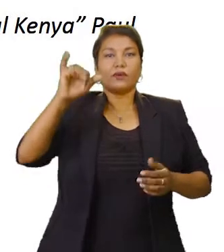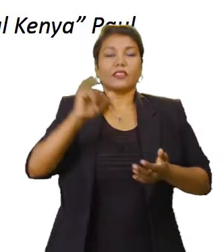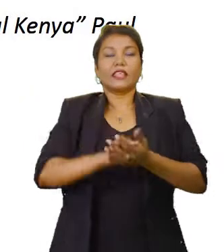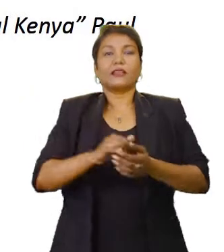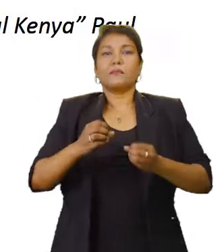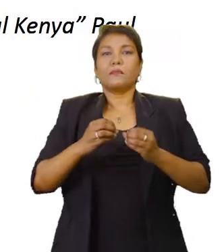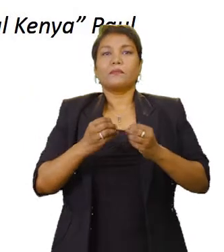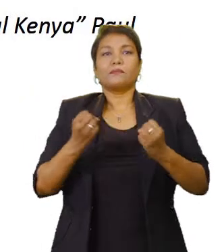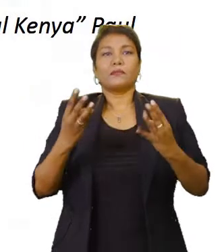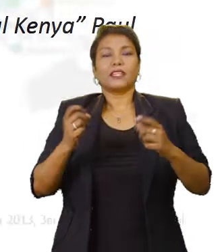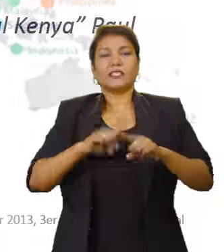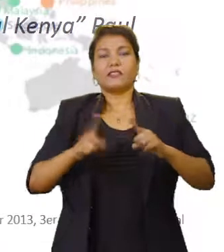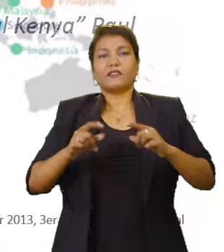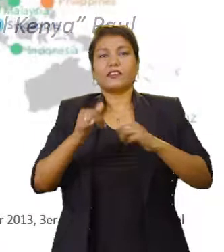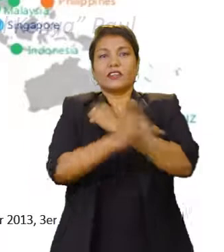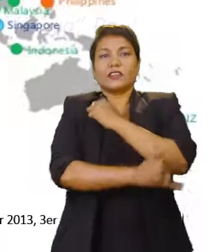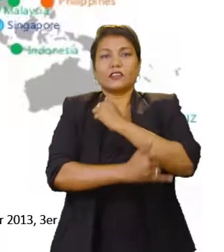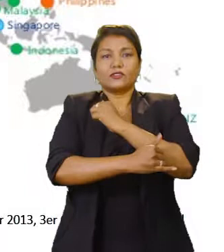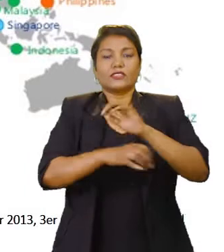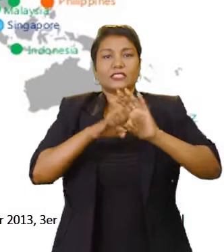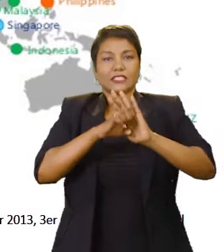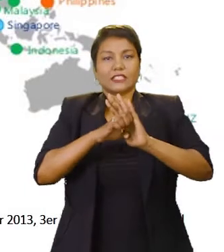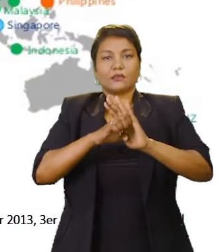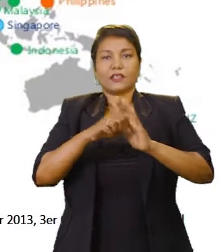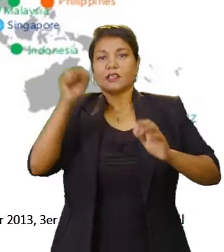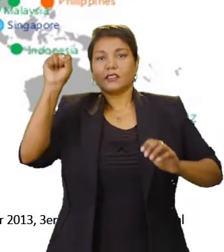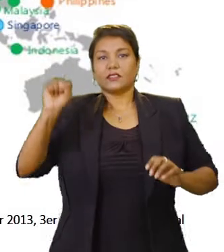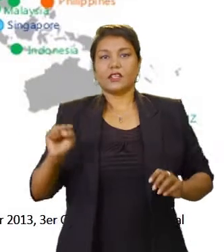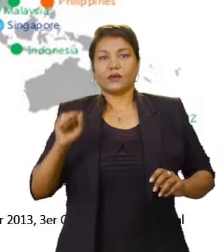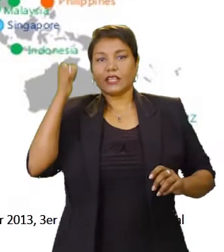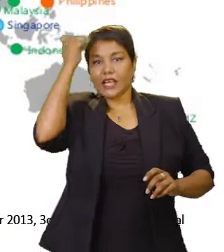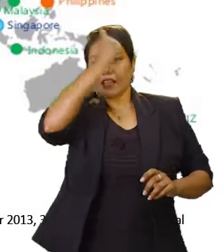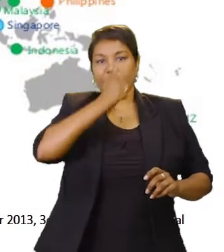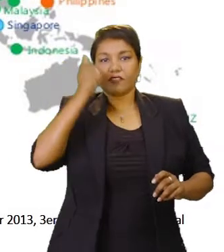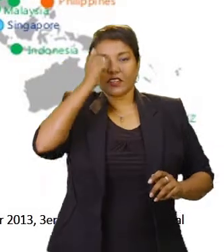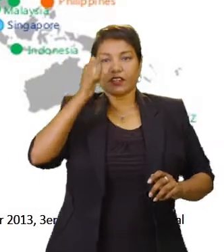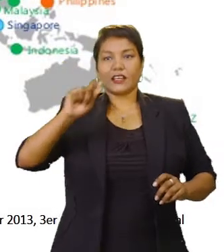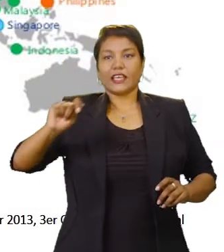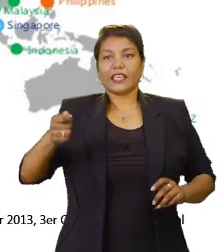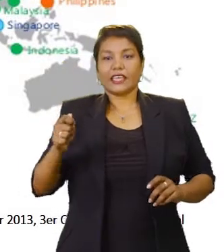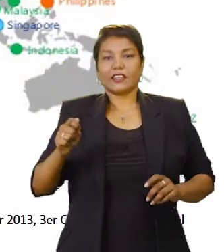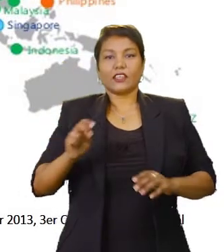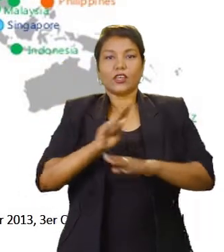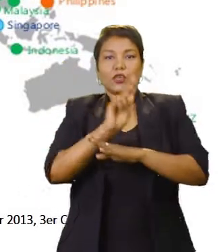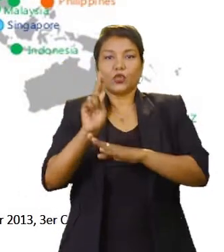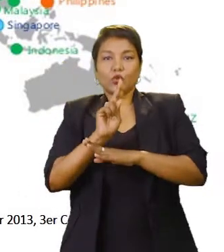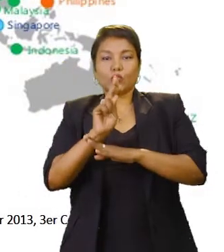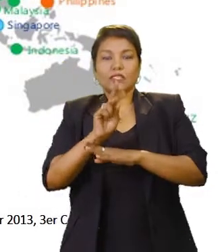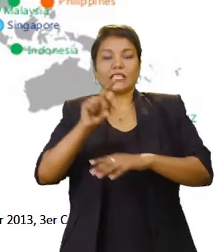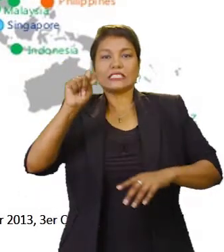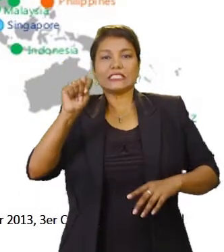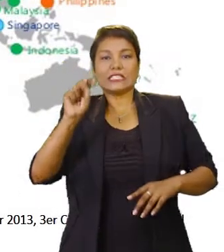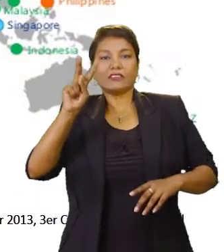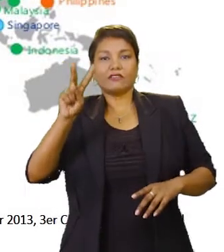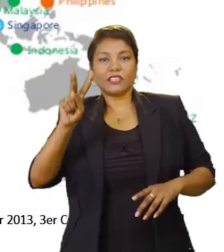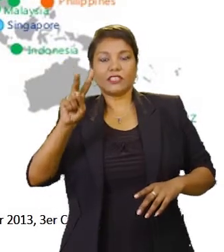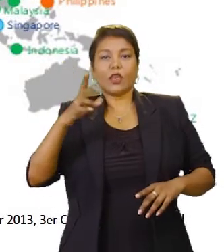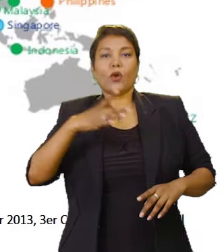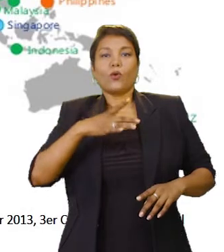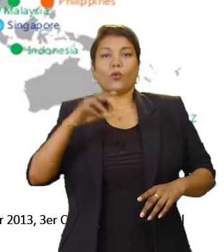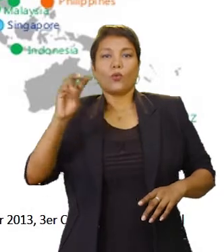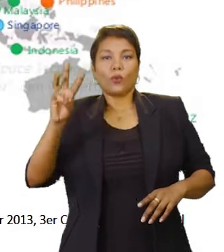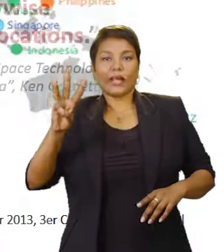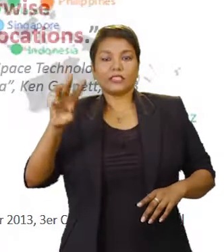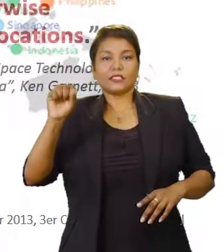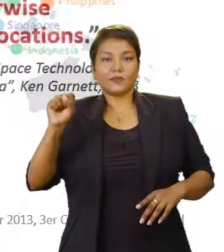a number of nations, such as South Africa, Kenya, have been using TV white spaces as